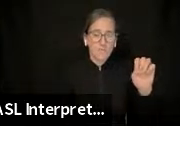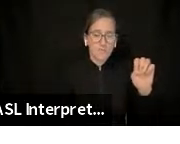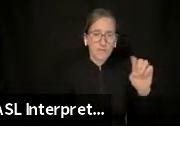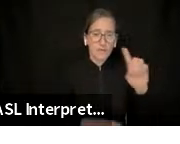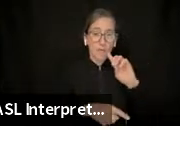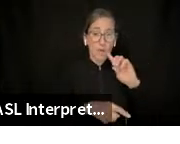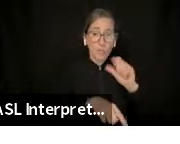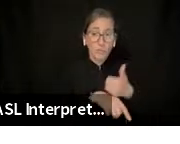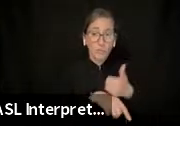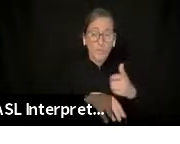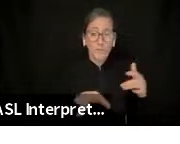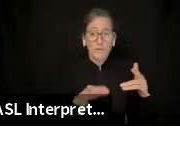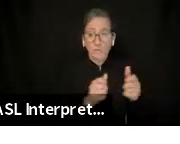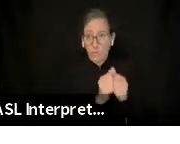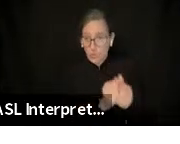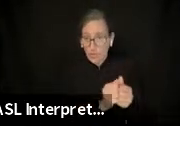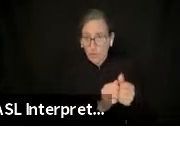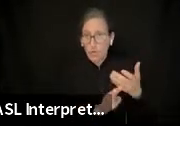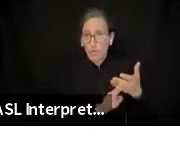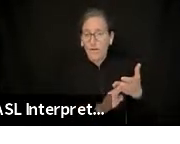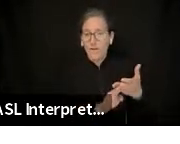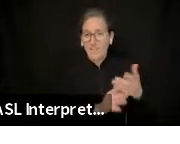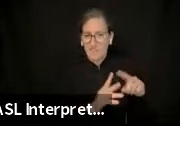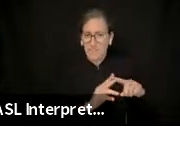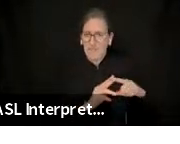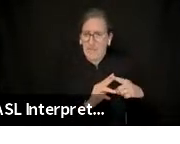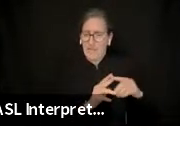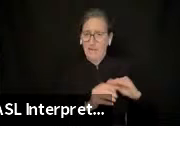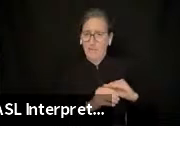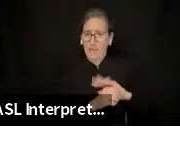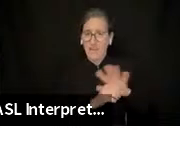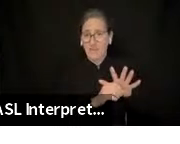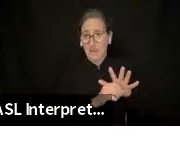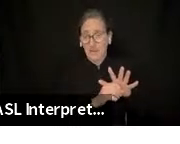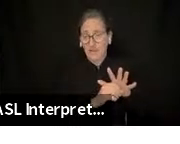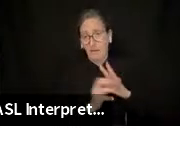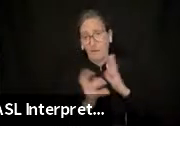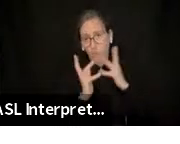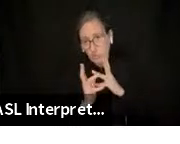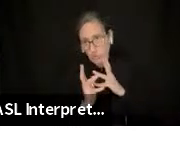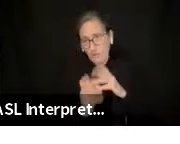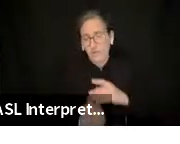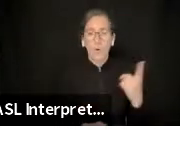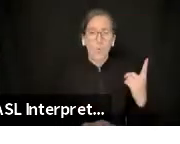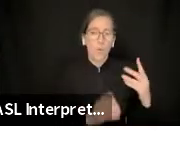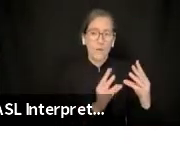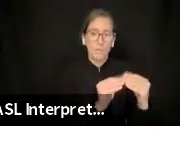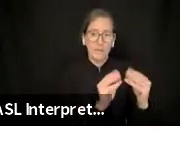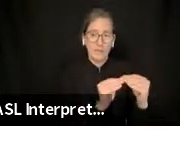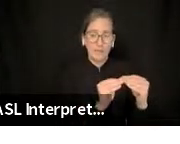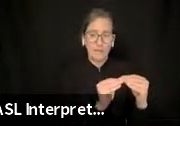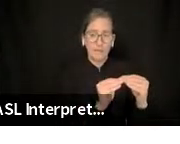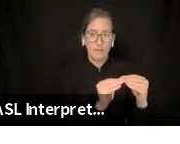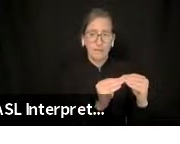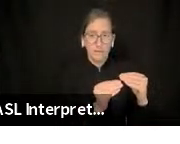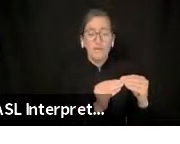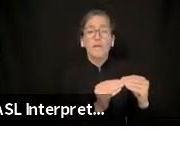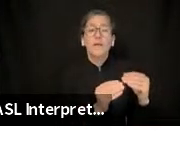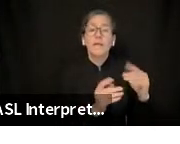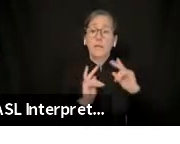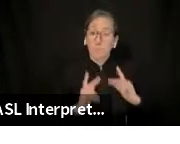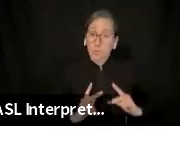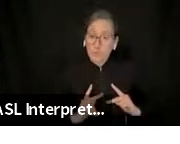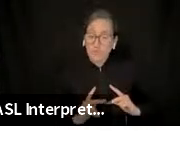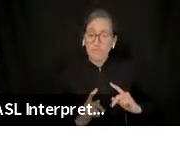the beginning of the pandemic, unfortunately. They had one meeting in person in February of 2020, and then after